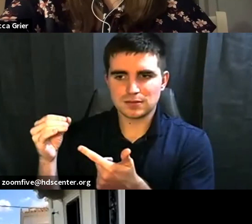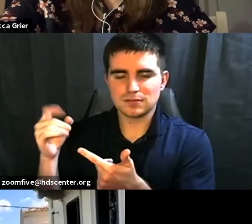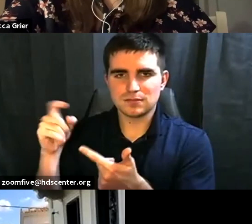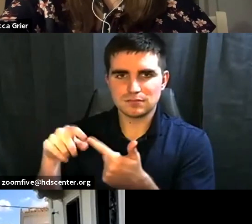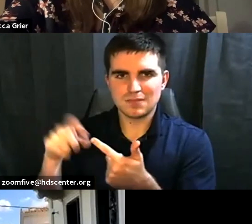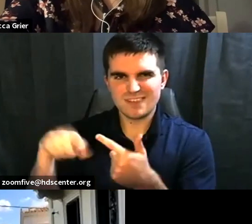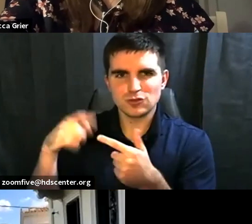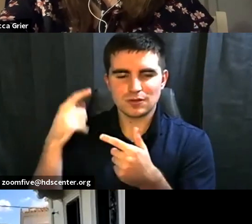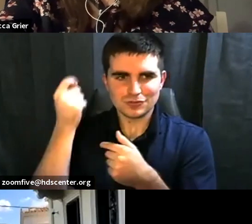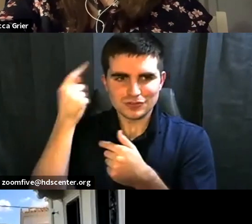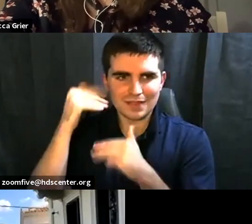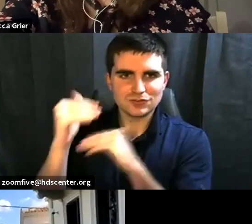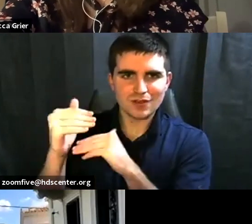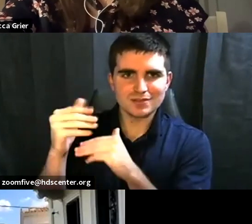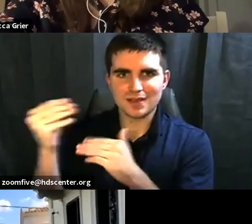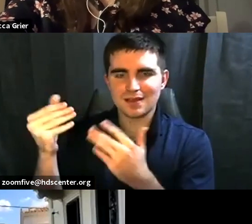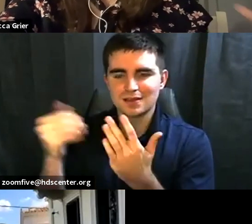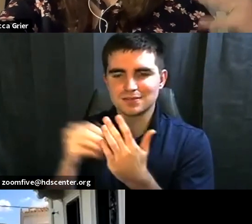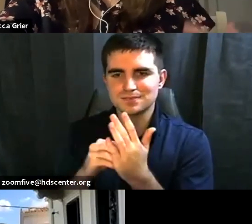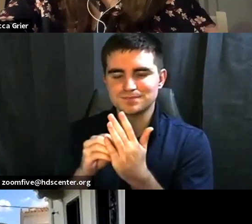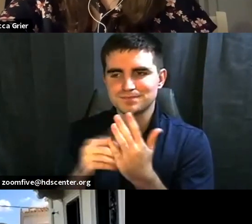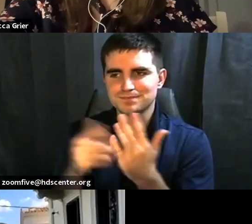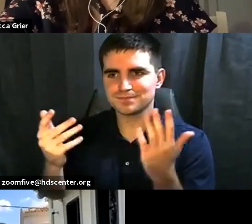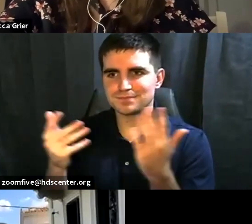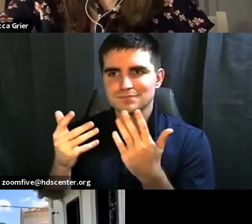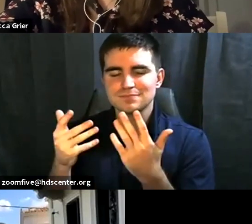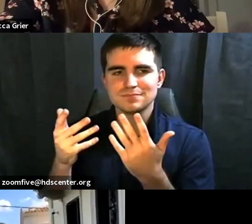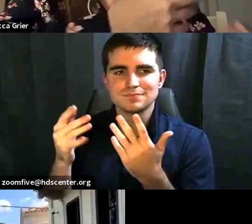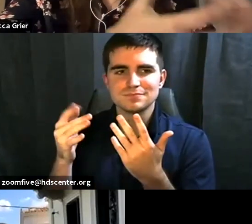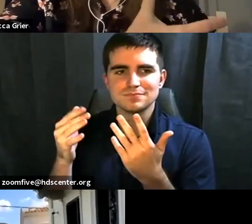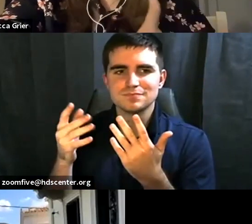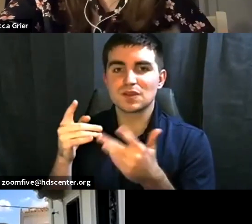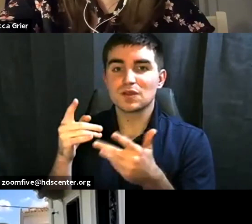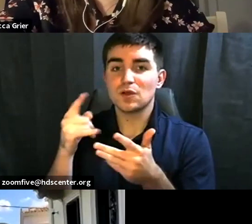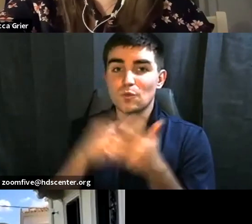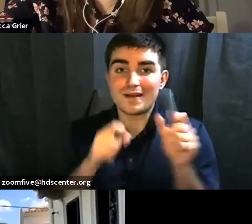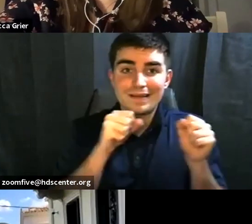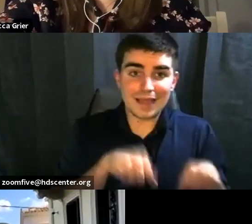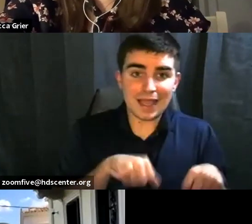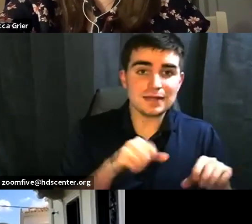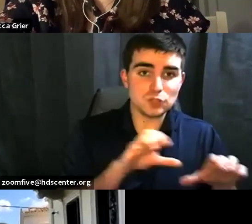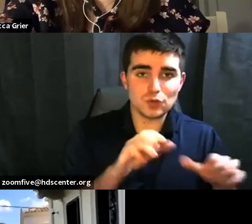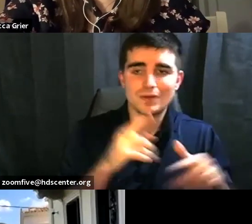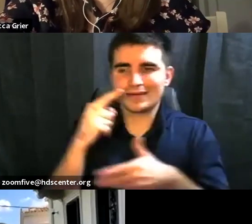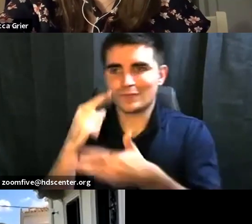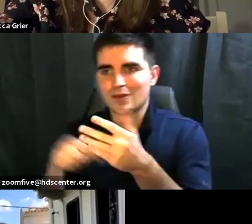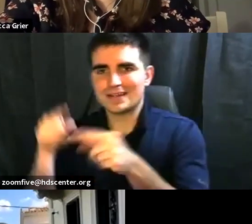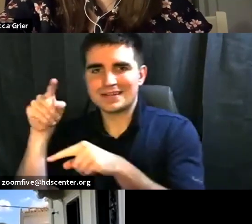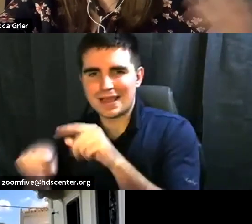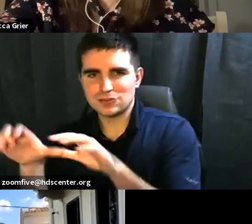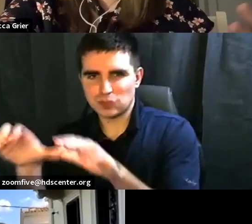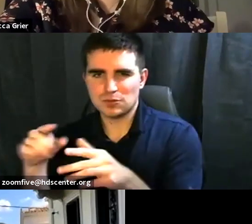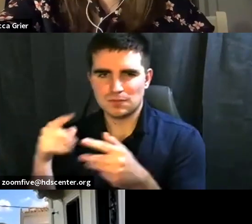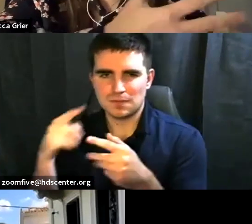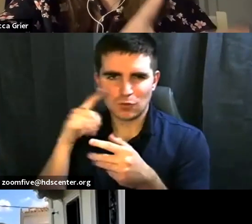constraints and the system, what can and can't be done when you're talking about a vehicle design. And as